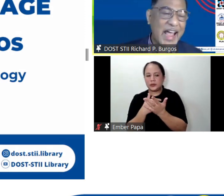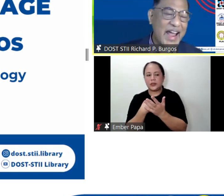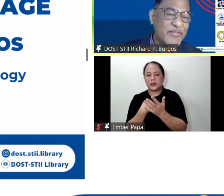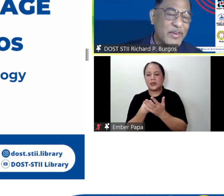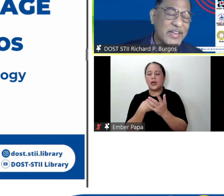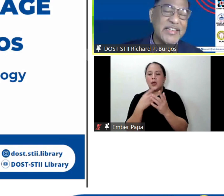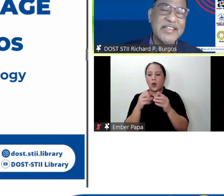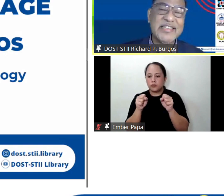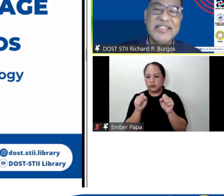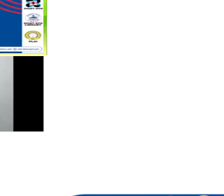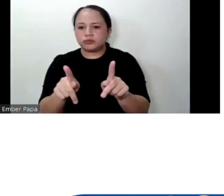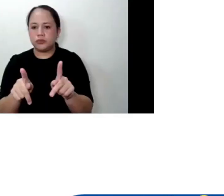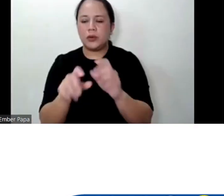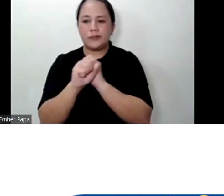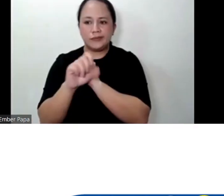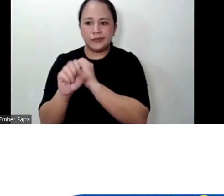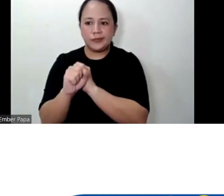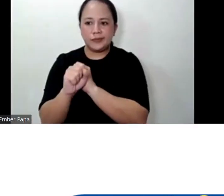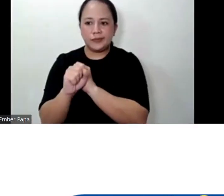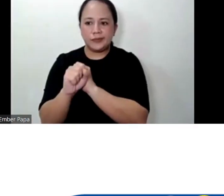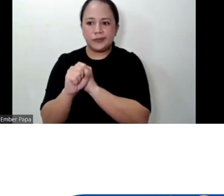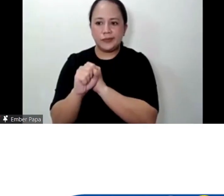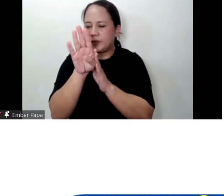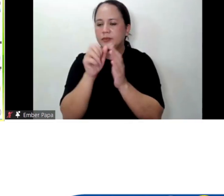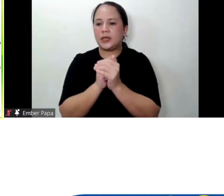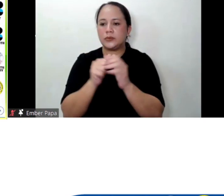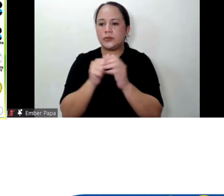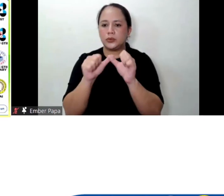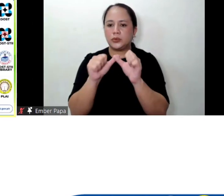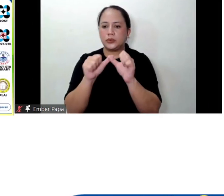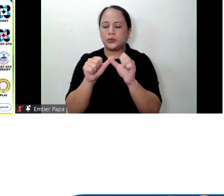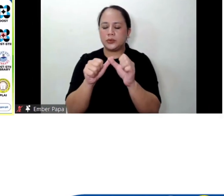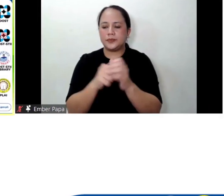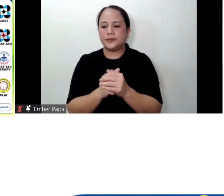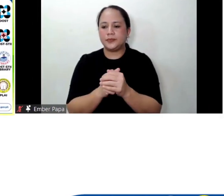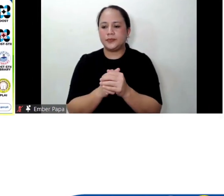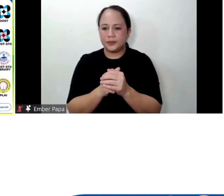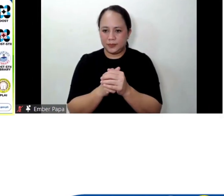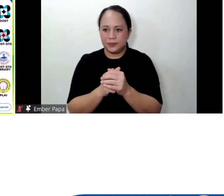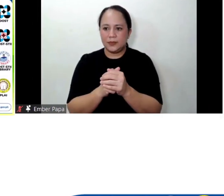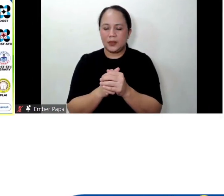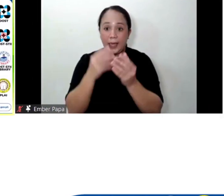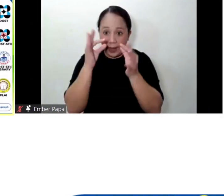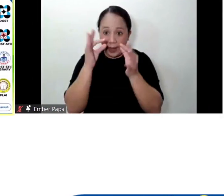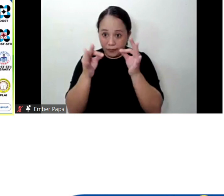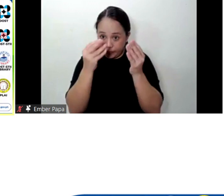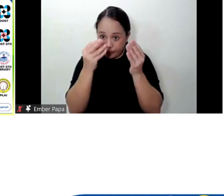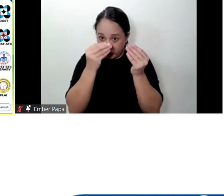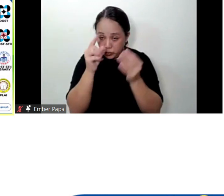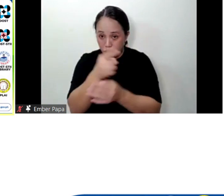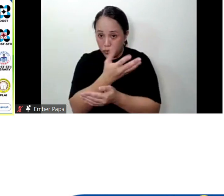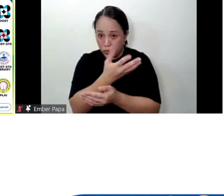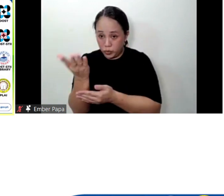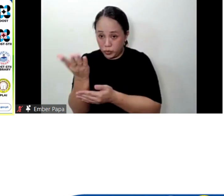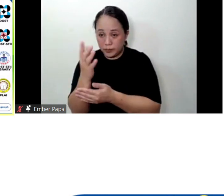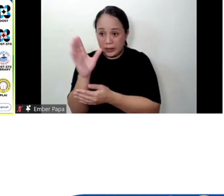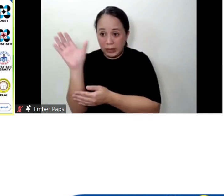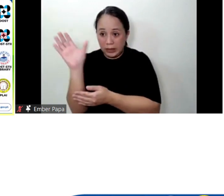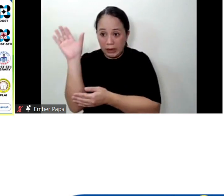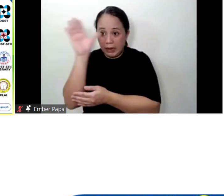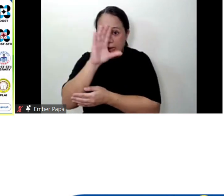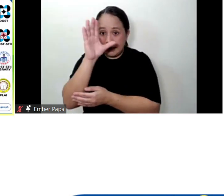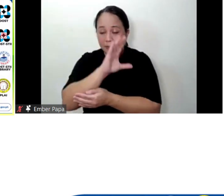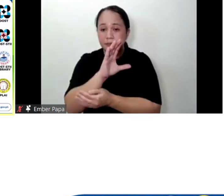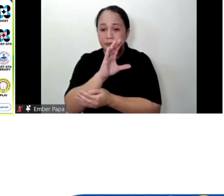opportunities, advocacies, development, and sustainability. Kaya kung kayo ay naghahanap ng